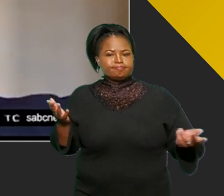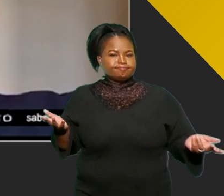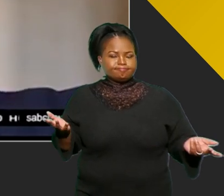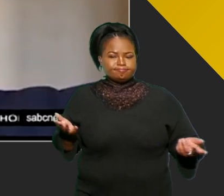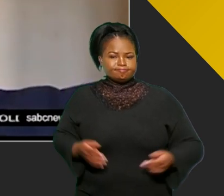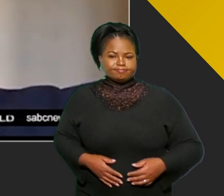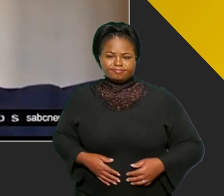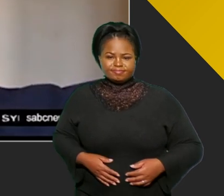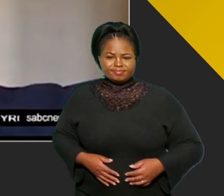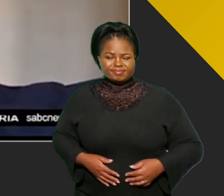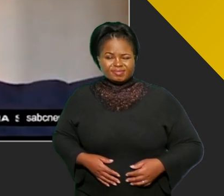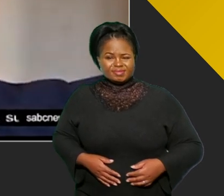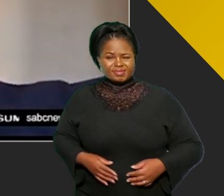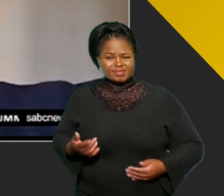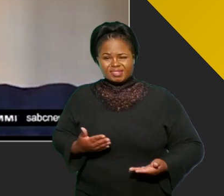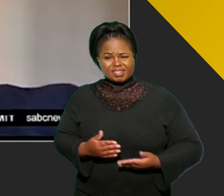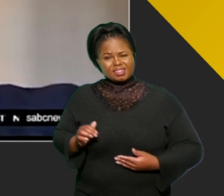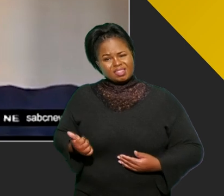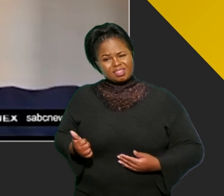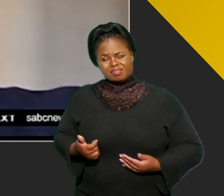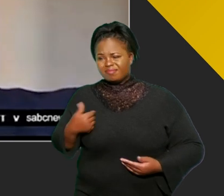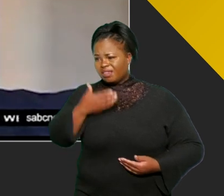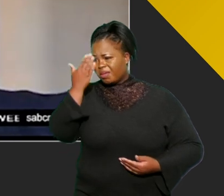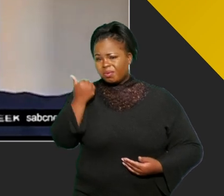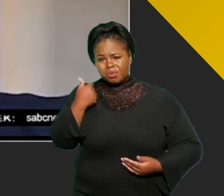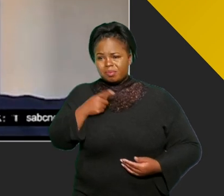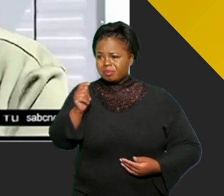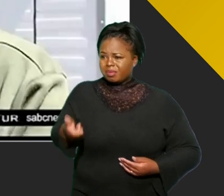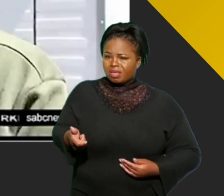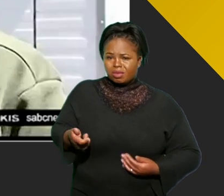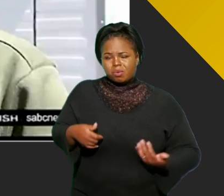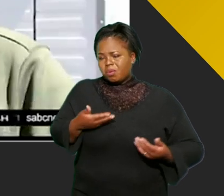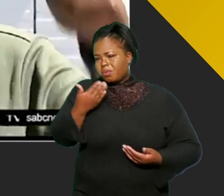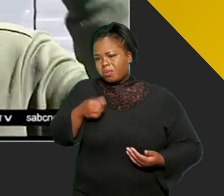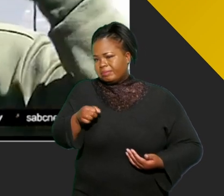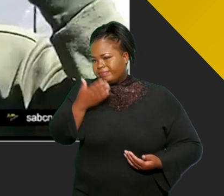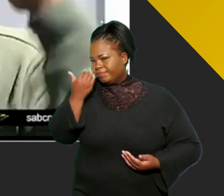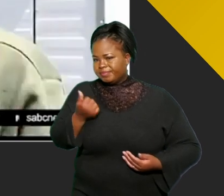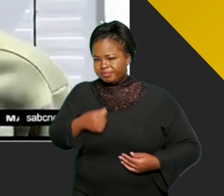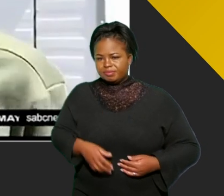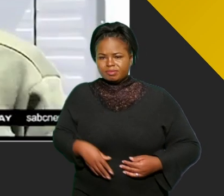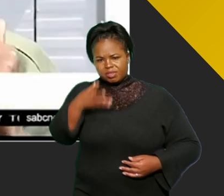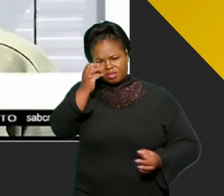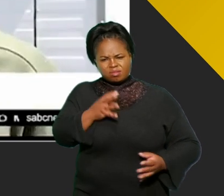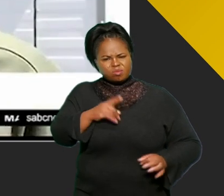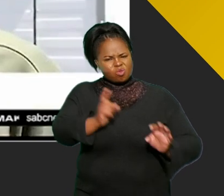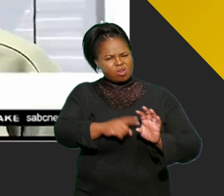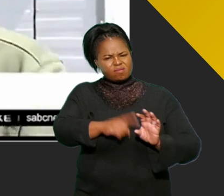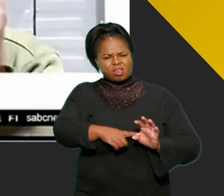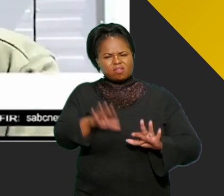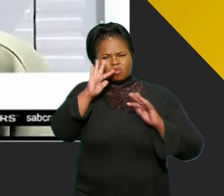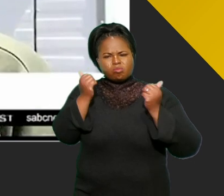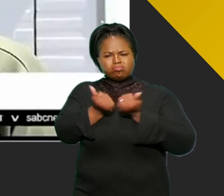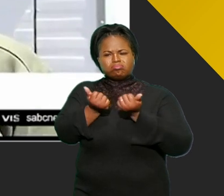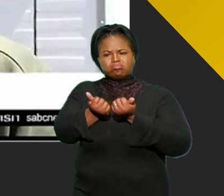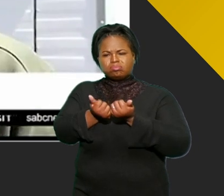so, I never stop at Tela. I could say, well, not to go to Tela or actually to Tela. Students, they're qualifying for the bazaar